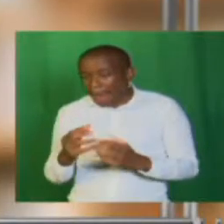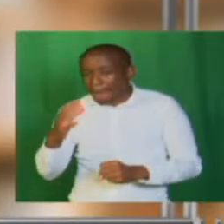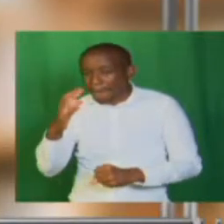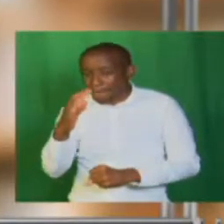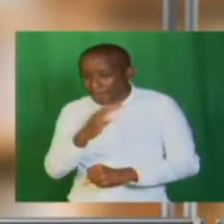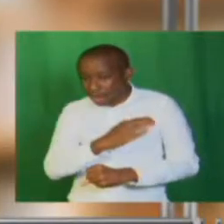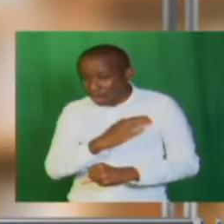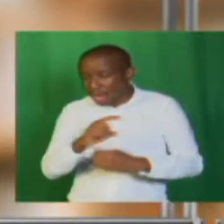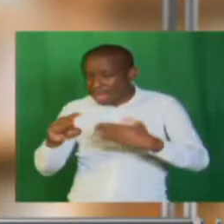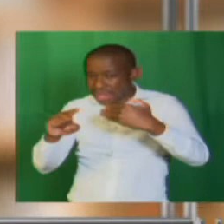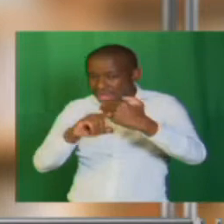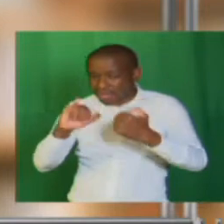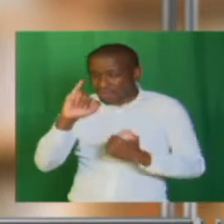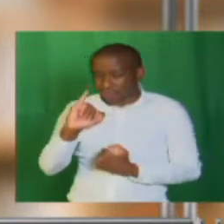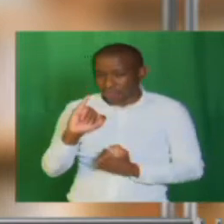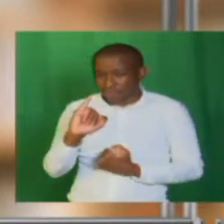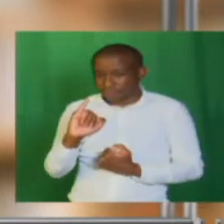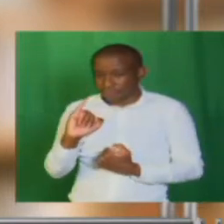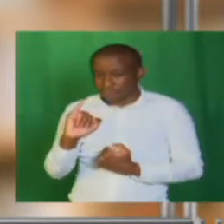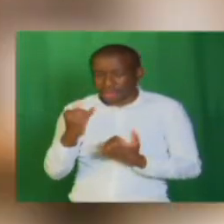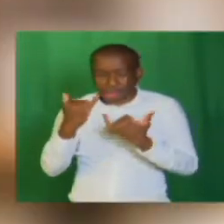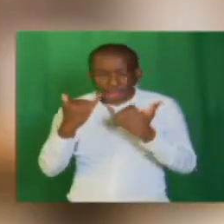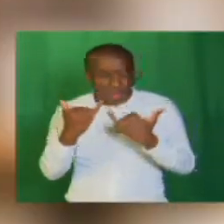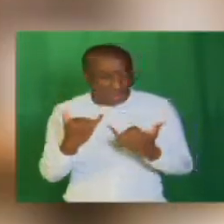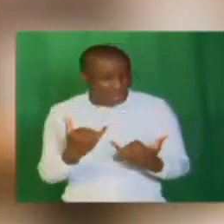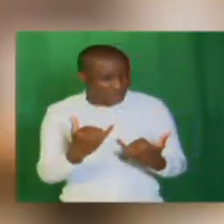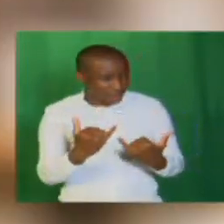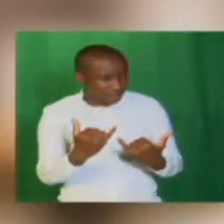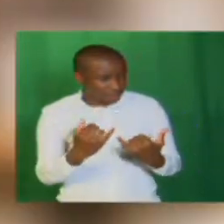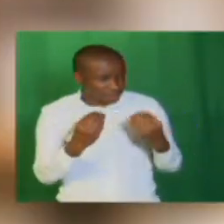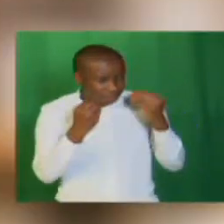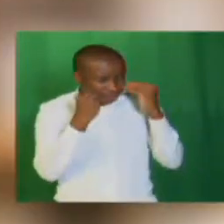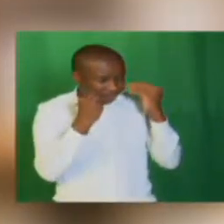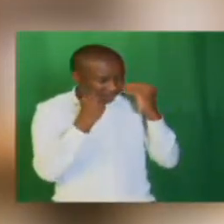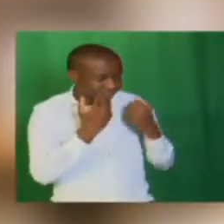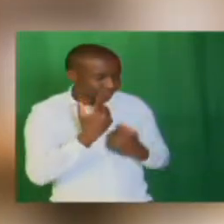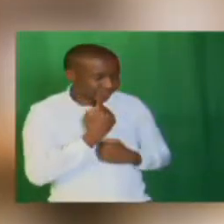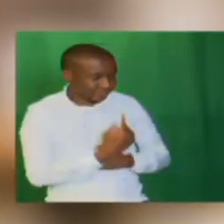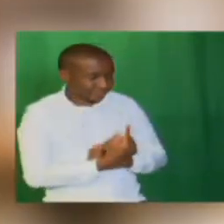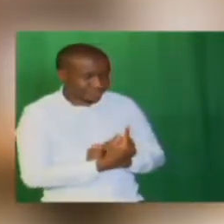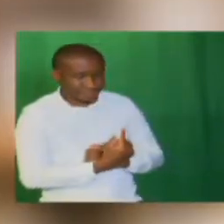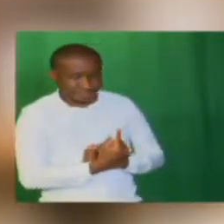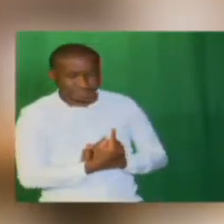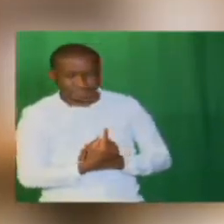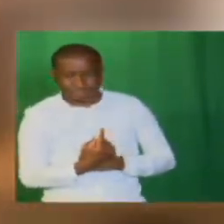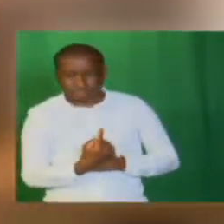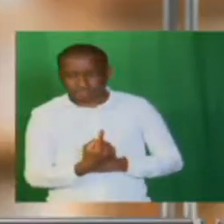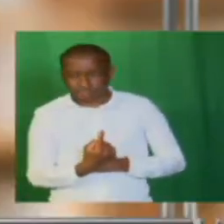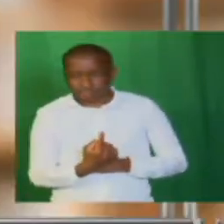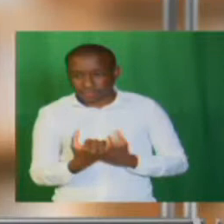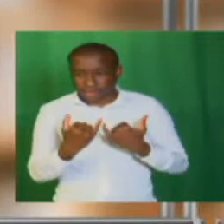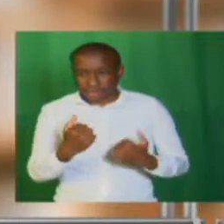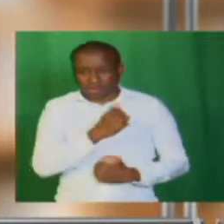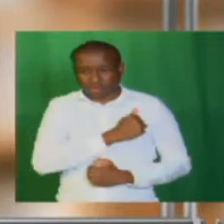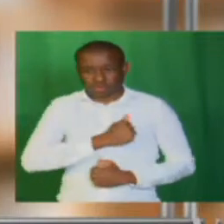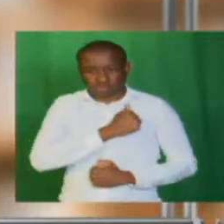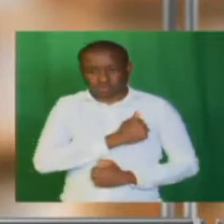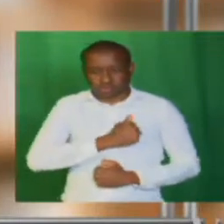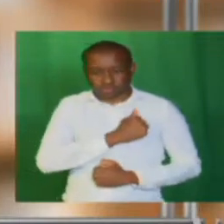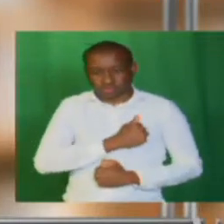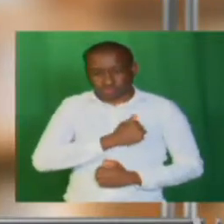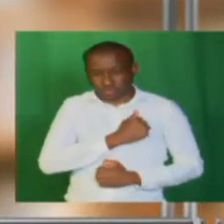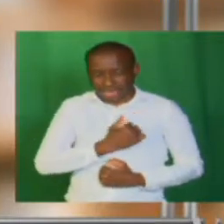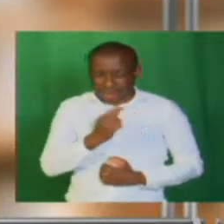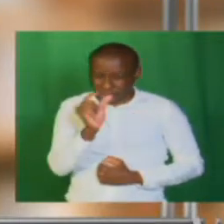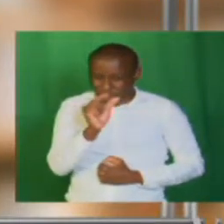negative 1. Okay, let us go to Gwazi. I'm so sorry to interrupt you, but may we please take